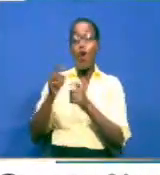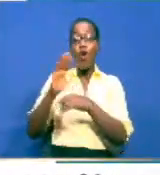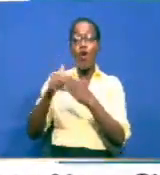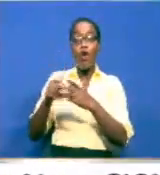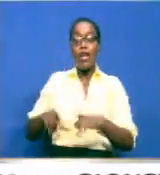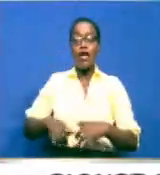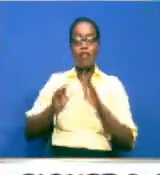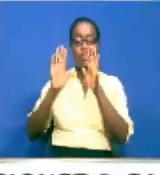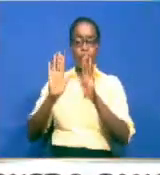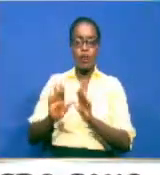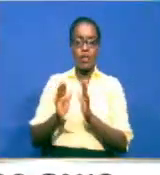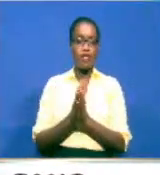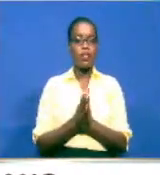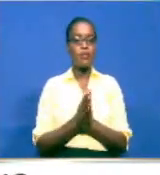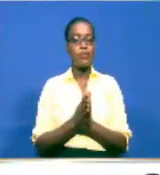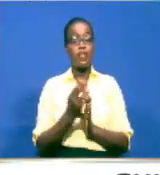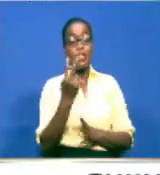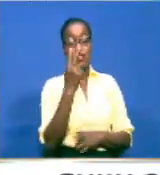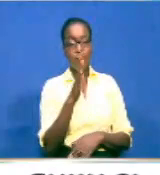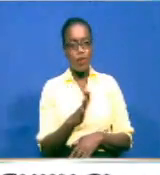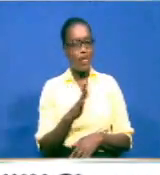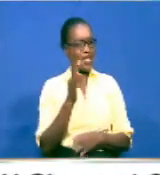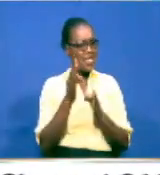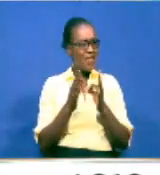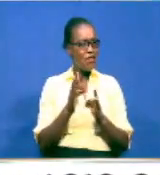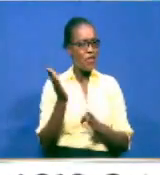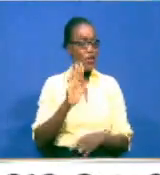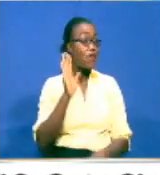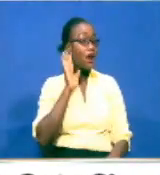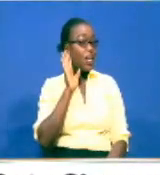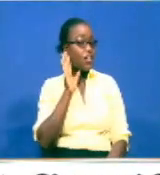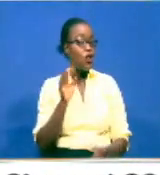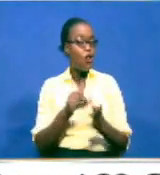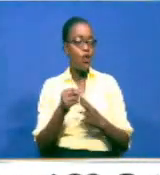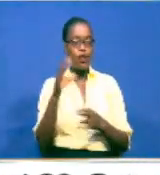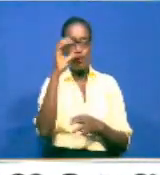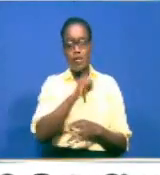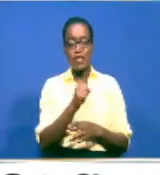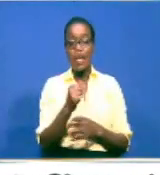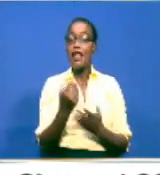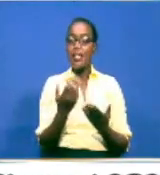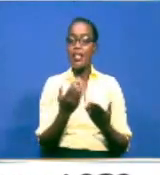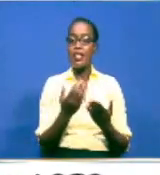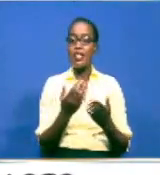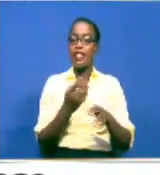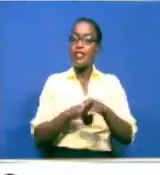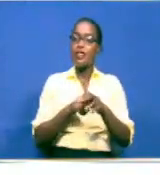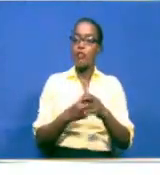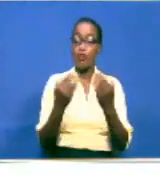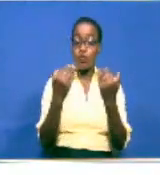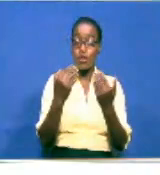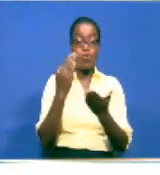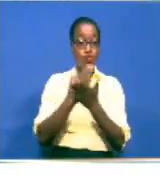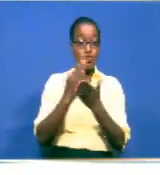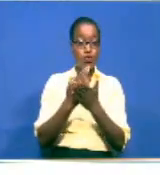And dear viewer, if you didn't hear or didn't have a chance to watch what exactly the health CS